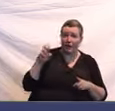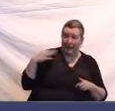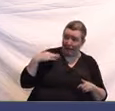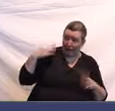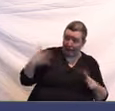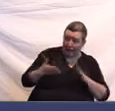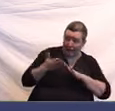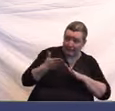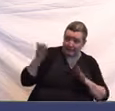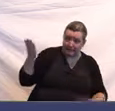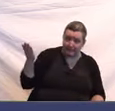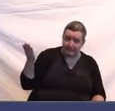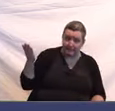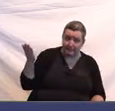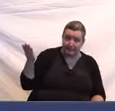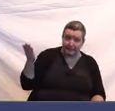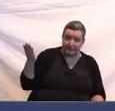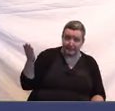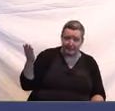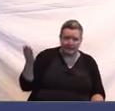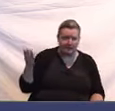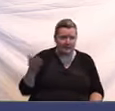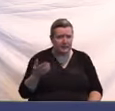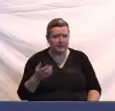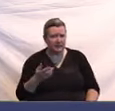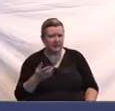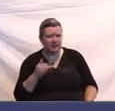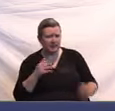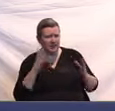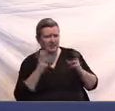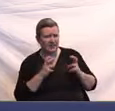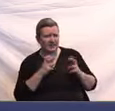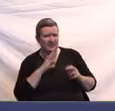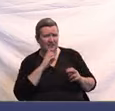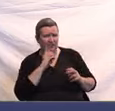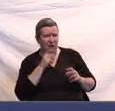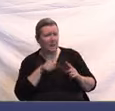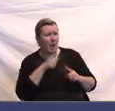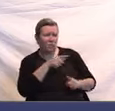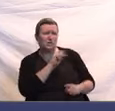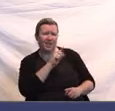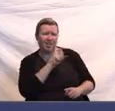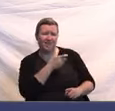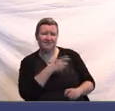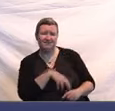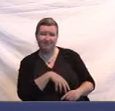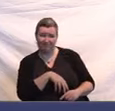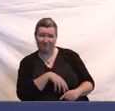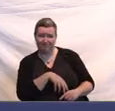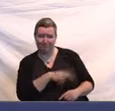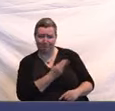Okay, real quick. Thank you for those. We put several $8 to $10 million, as I